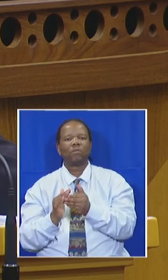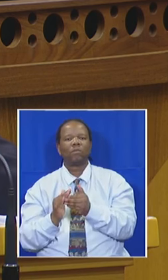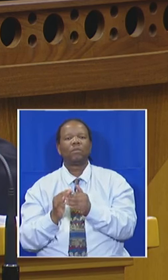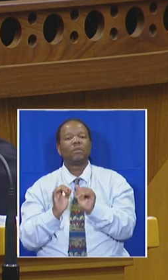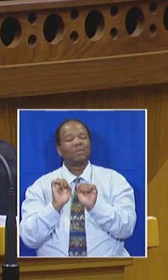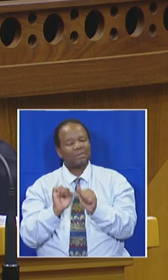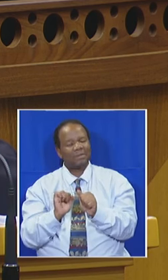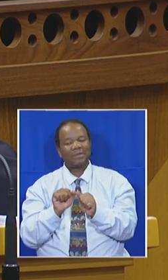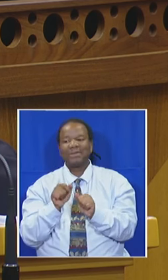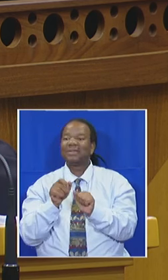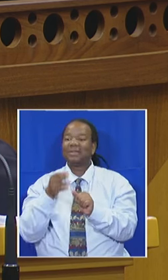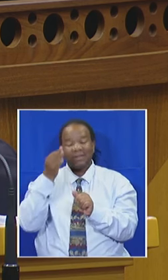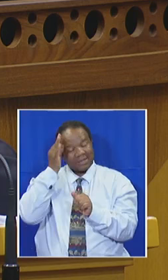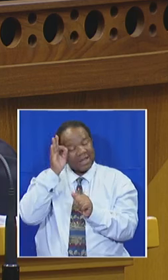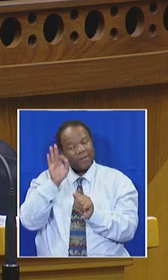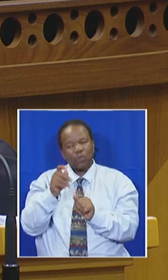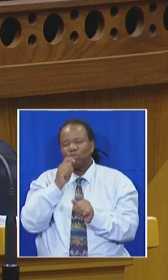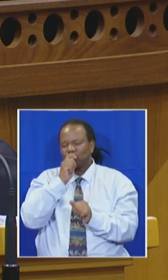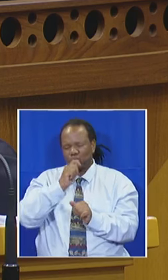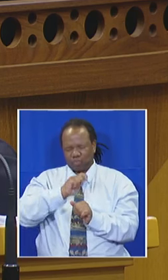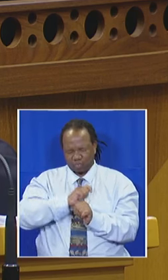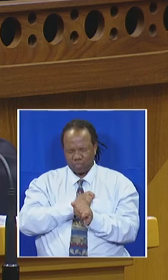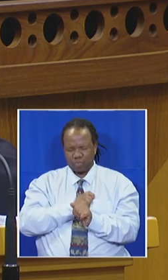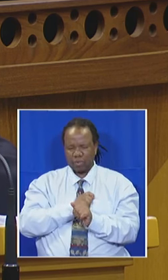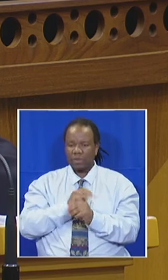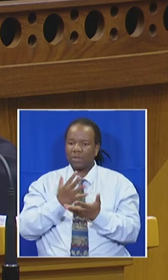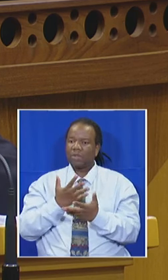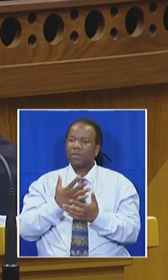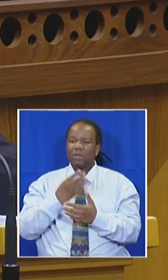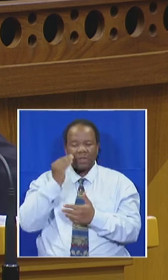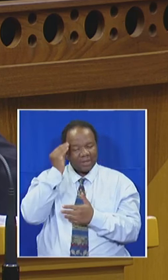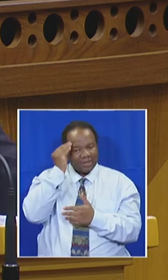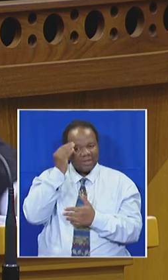the people at large and people at heart.